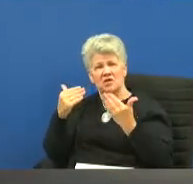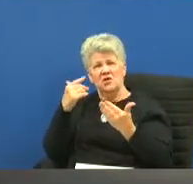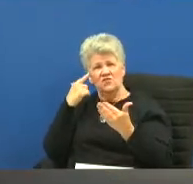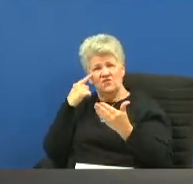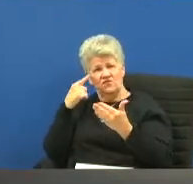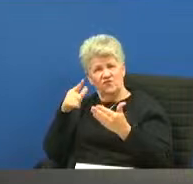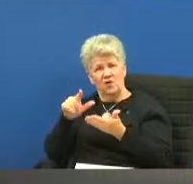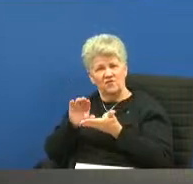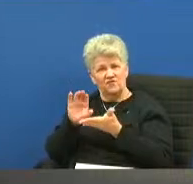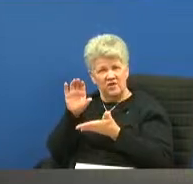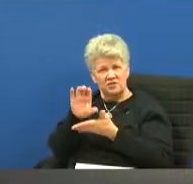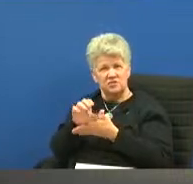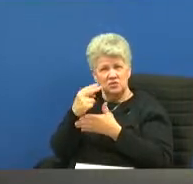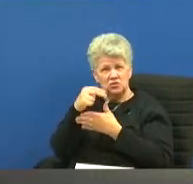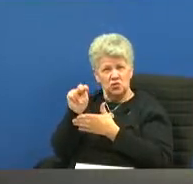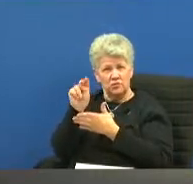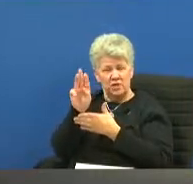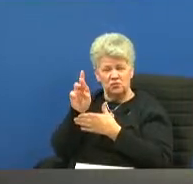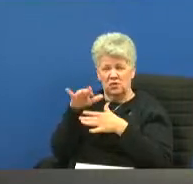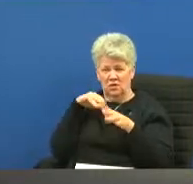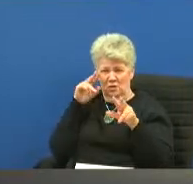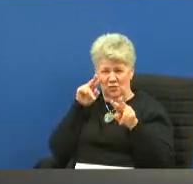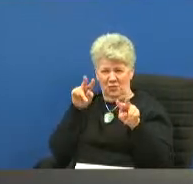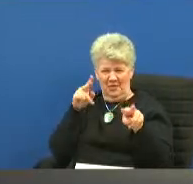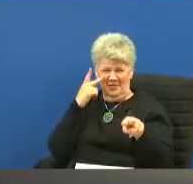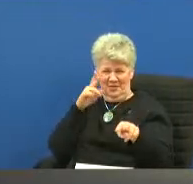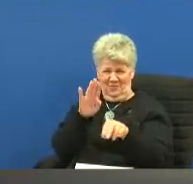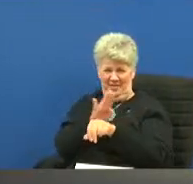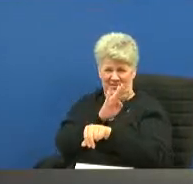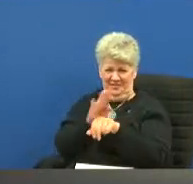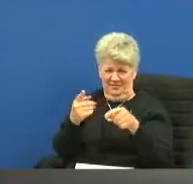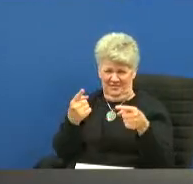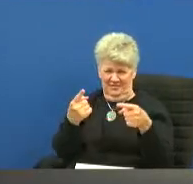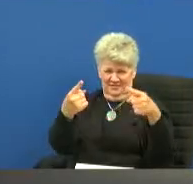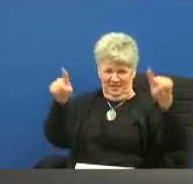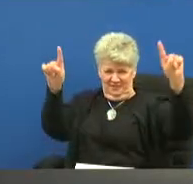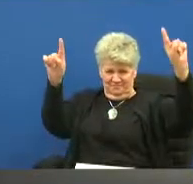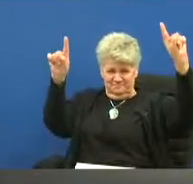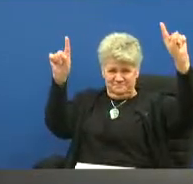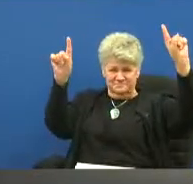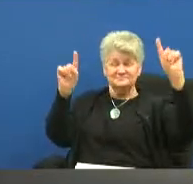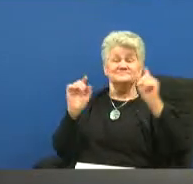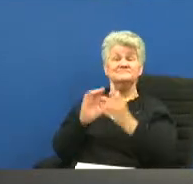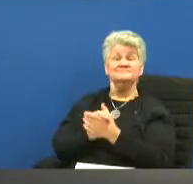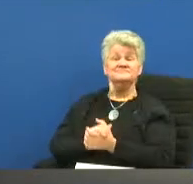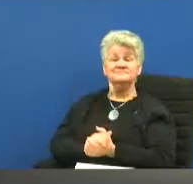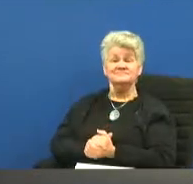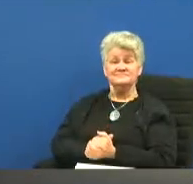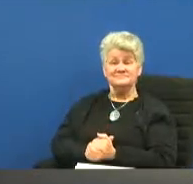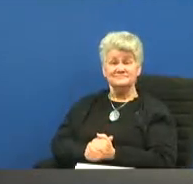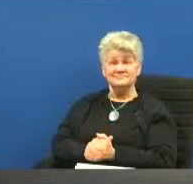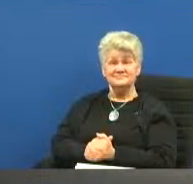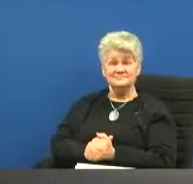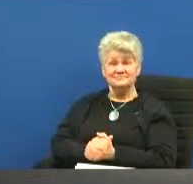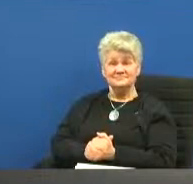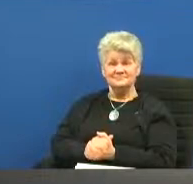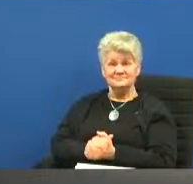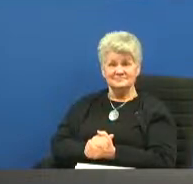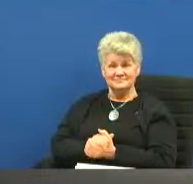invested in North Baton Rouge, man. I look forward to see your business succeed. Yeah, and come back next week. We'll have a certificate for you.